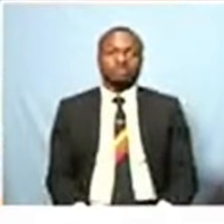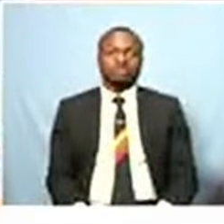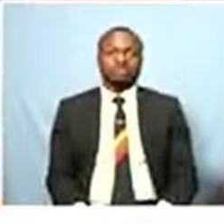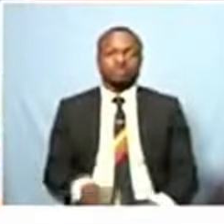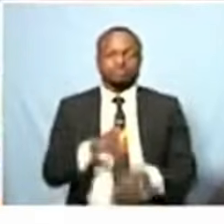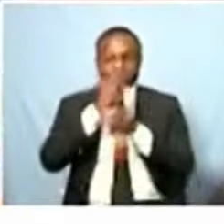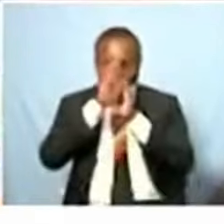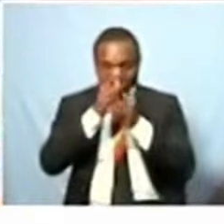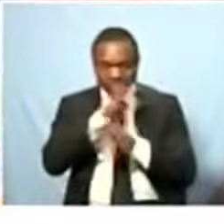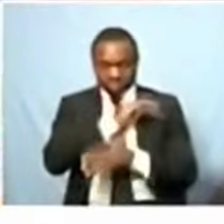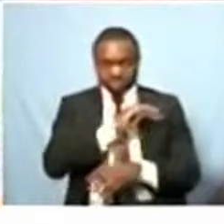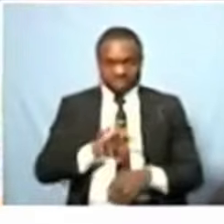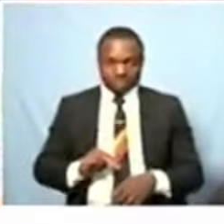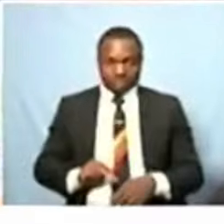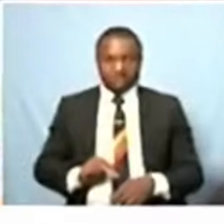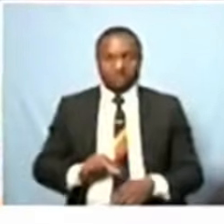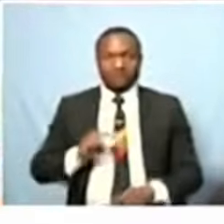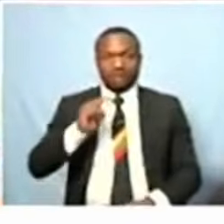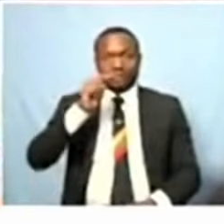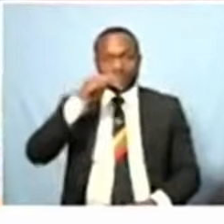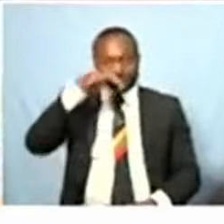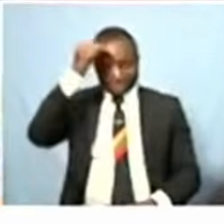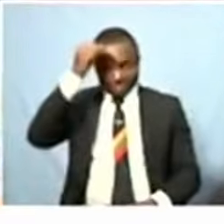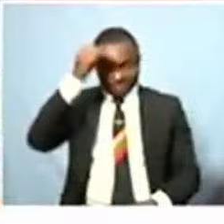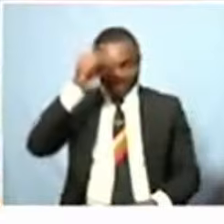The Honorable Member for Namwala.